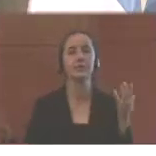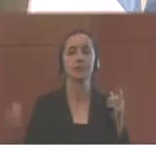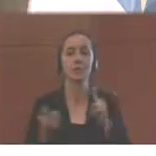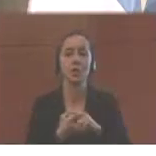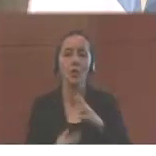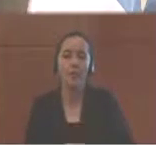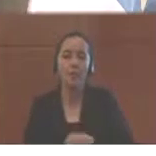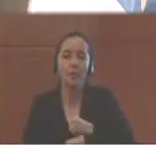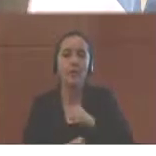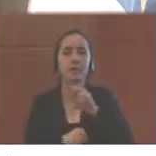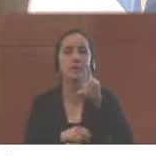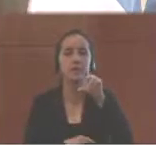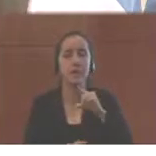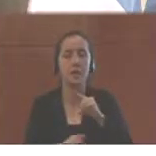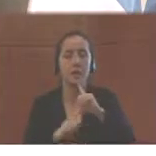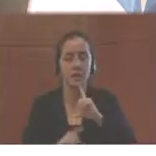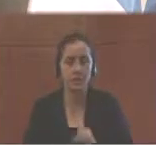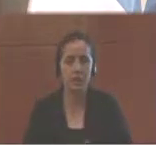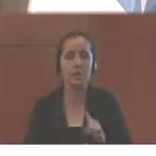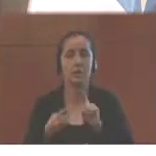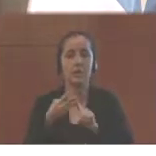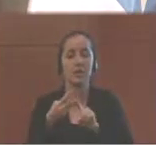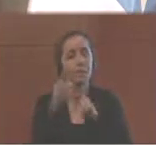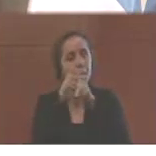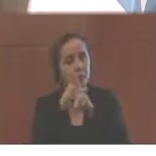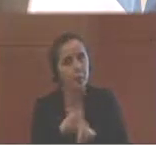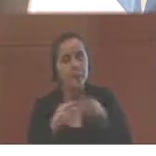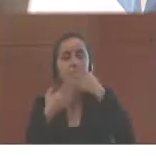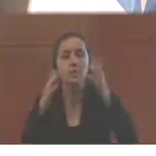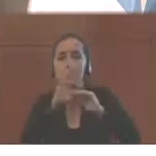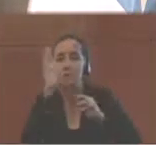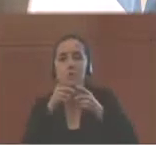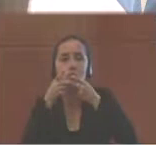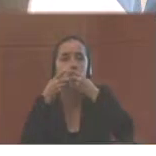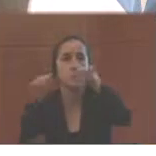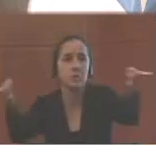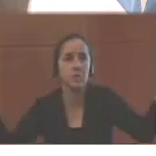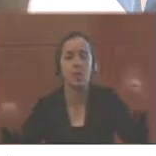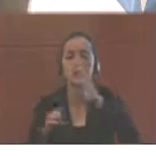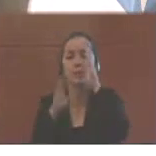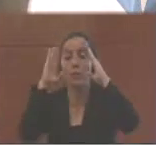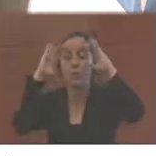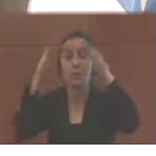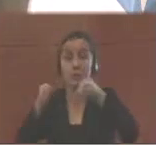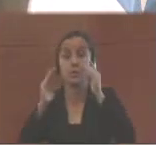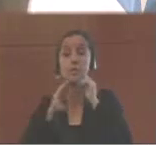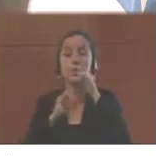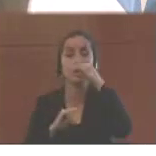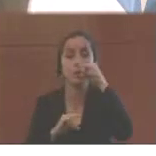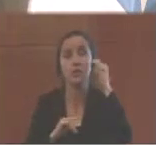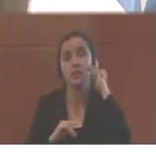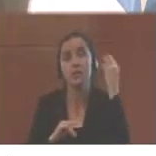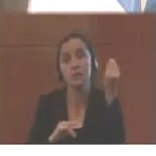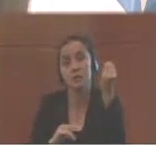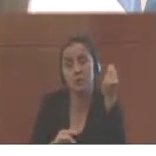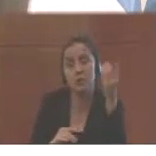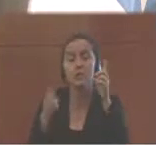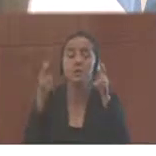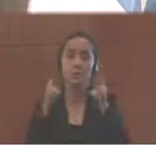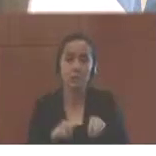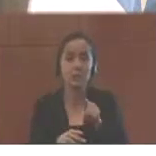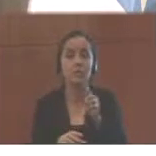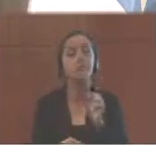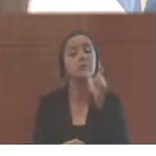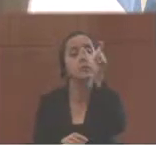for promoting health, security, safety, and protection addressed to boys, girls, adolescents, and